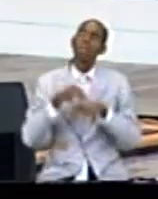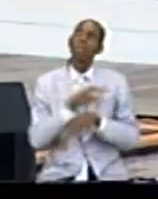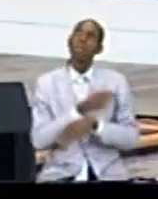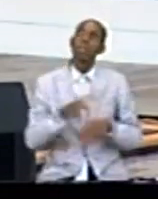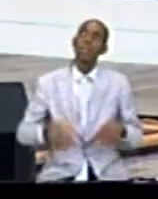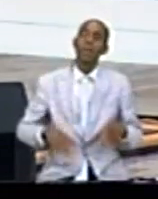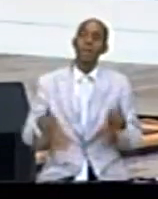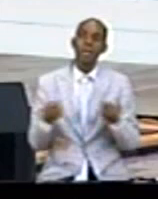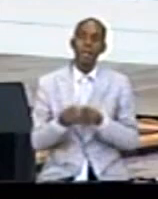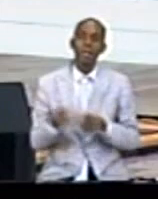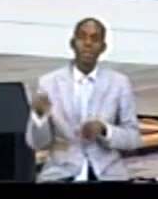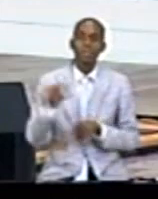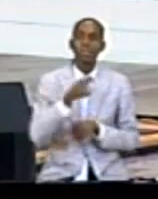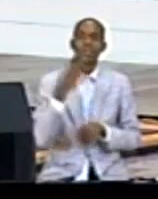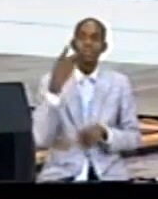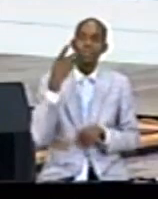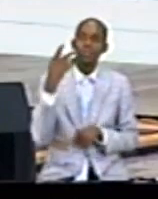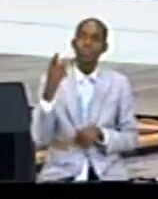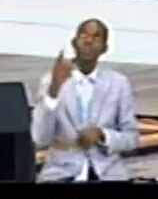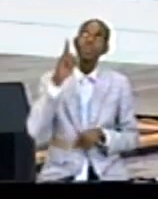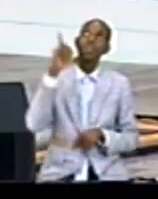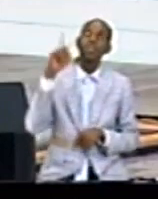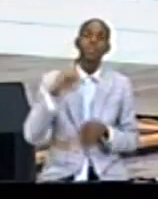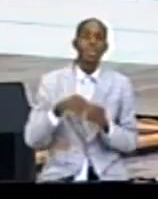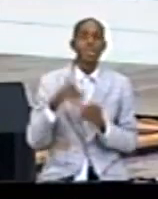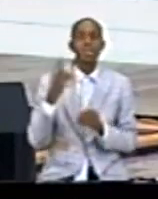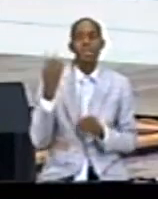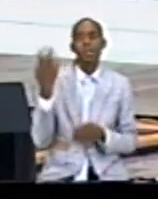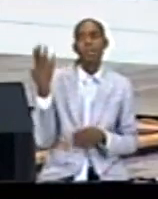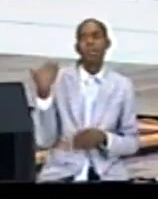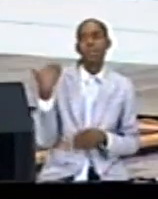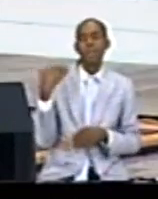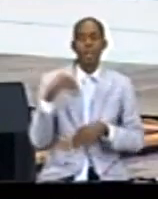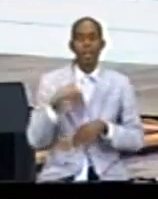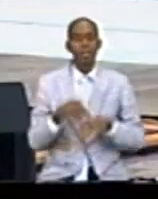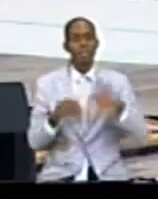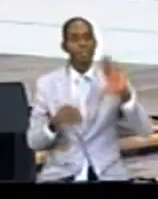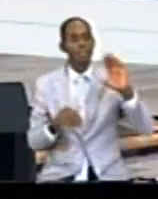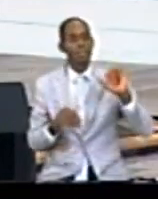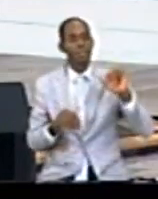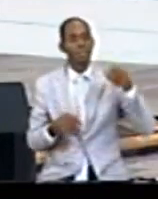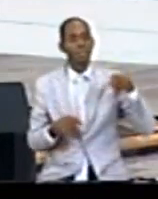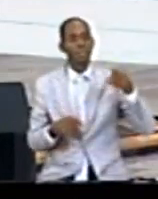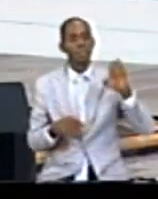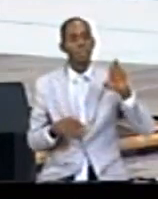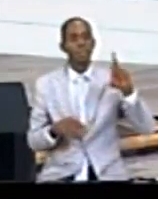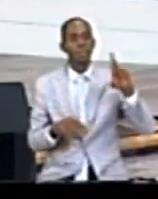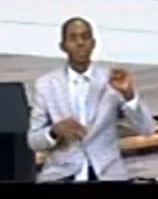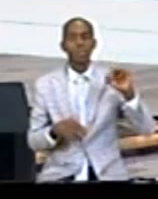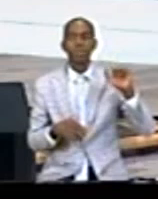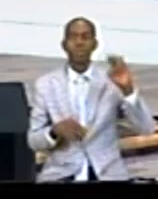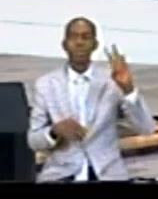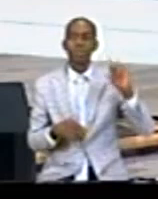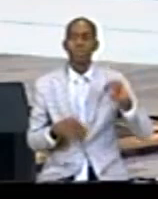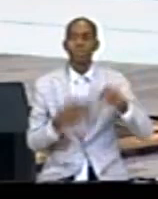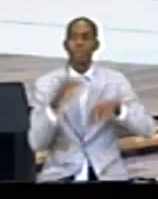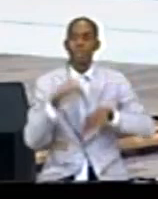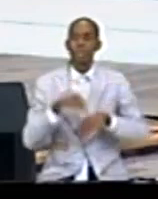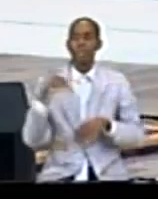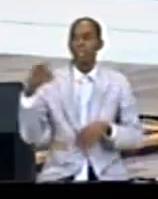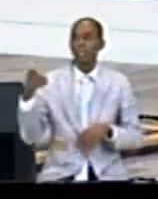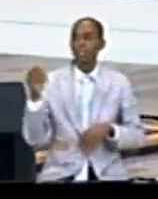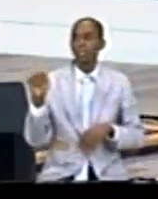him in the past, at Capernaum, at Galilee, as they saw